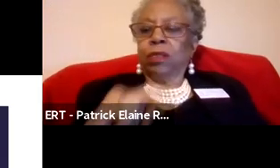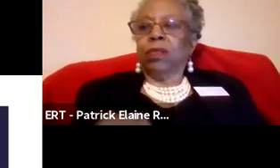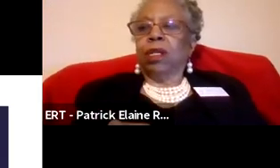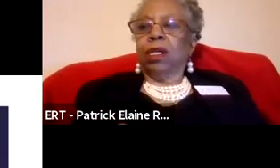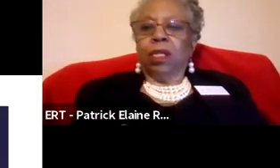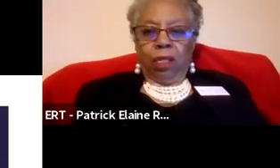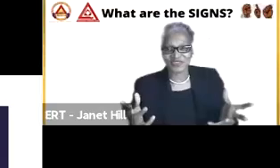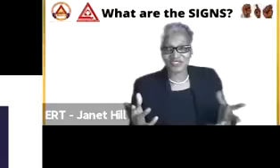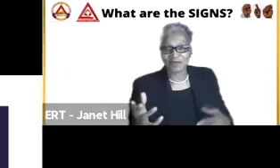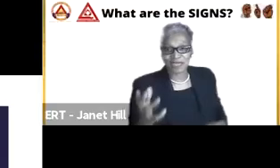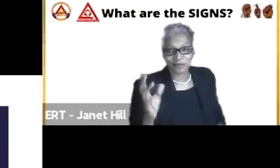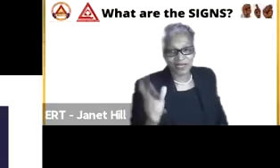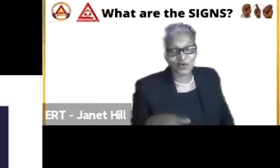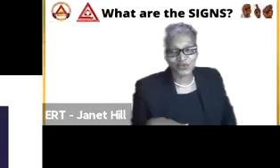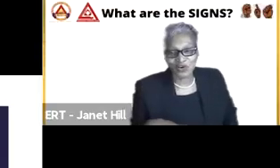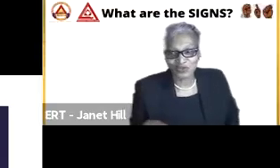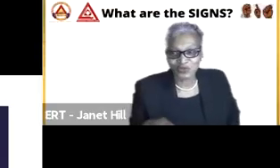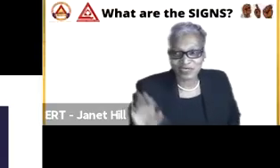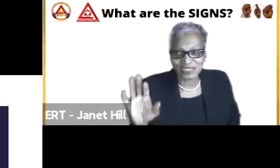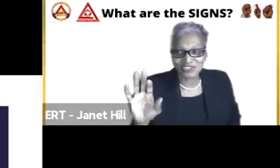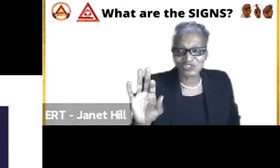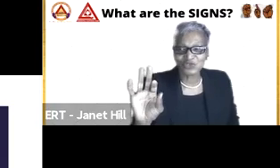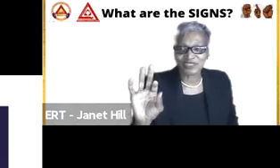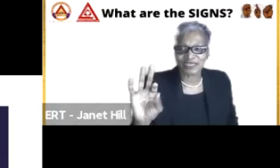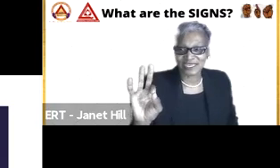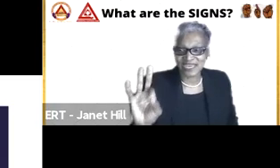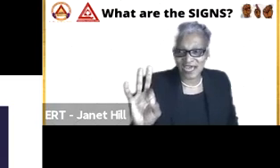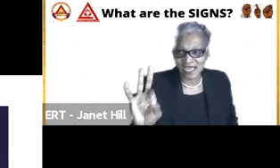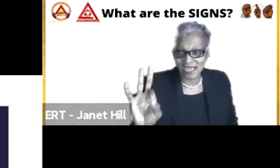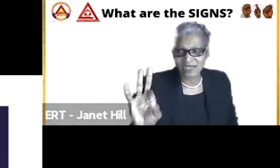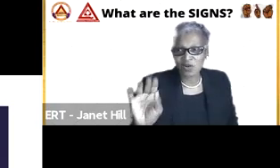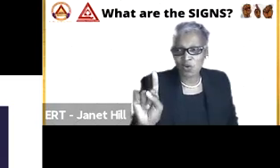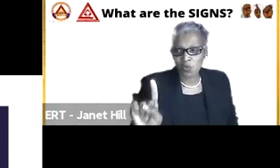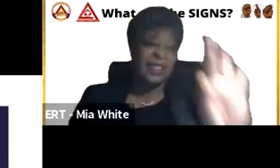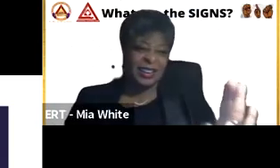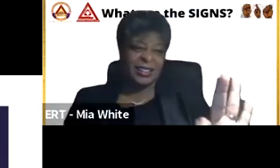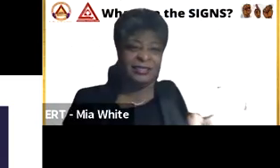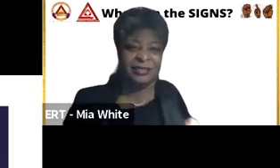I can't see everybody at the same time, but I know you all are doing it. Let's just do it again.